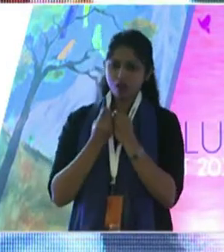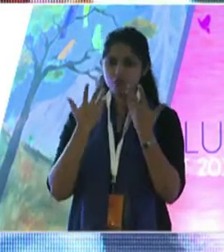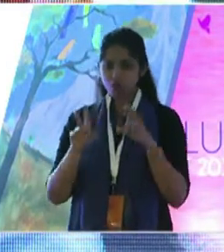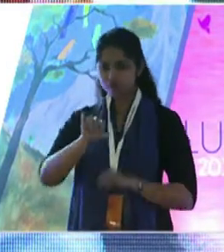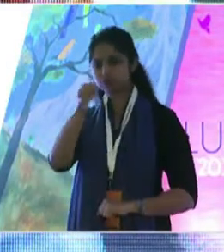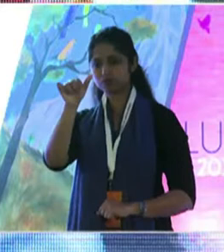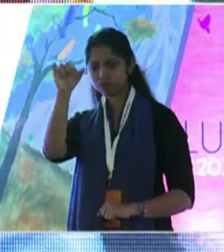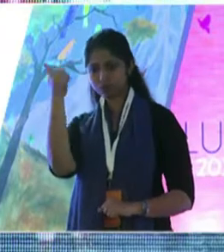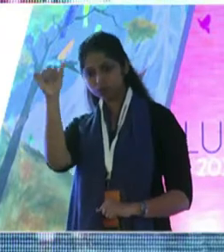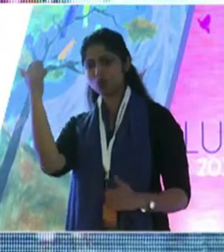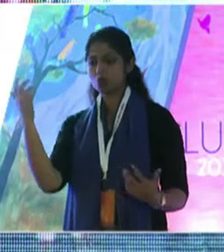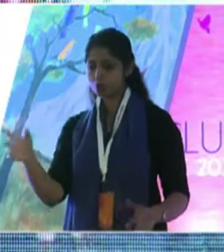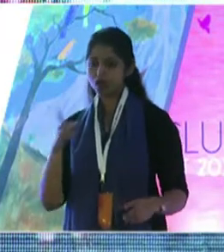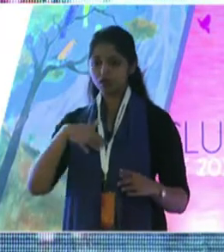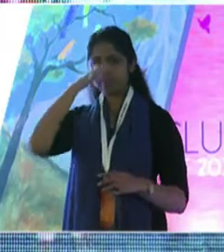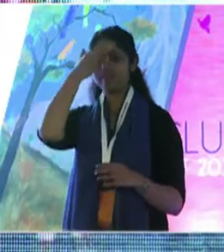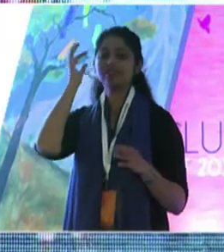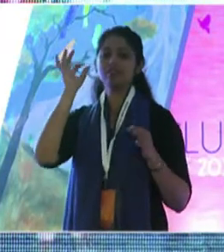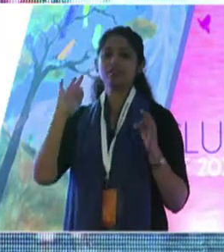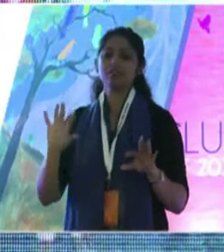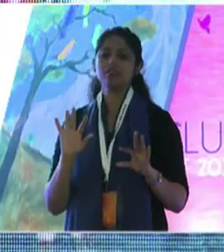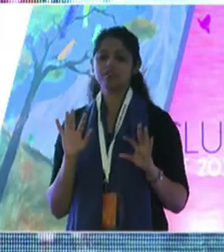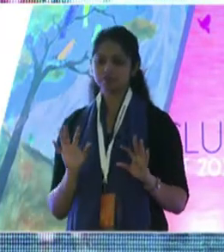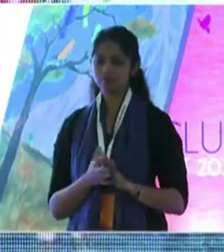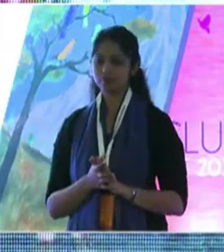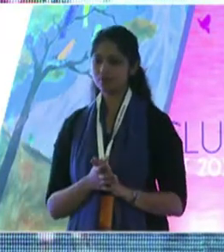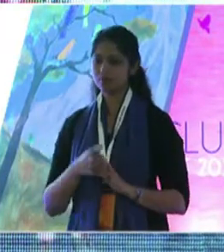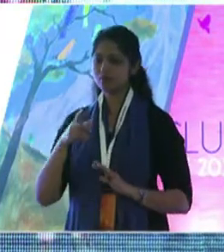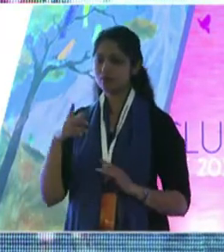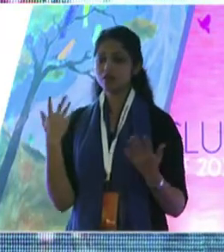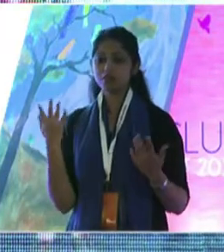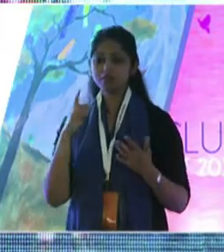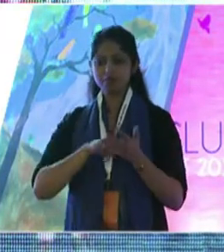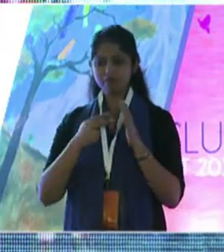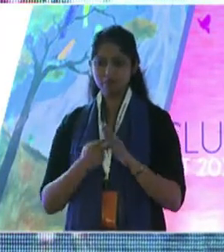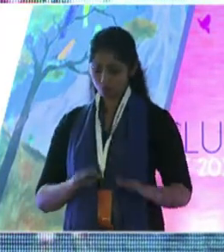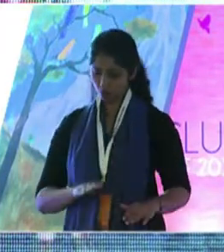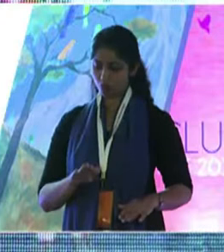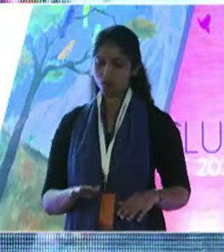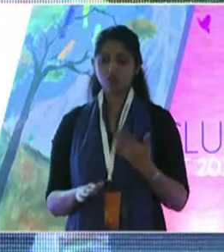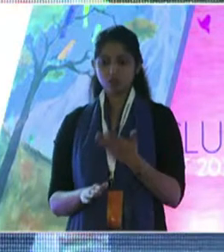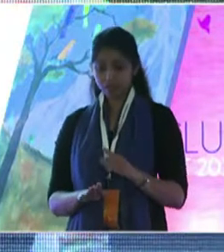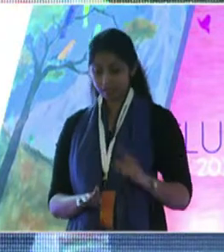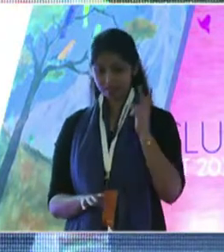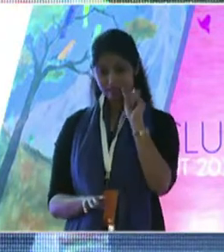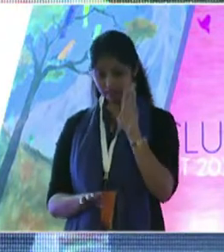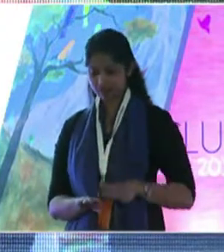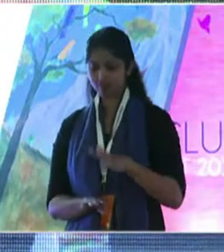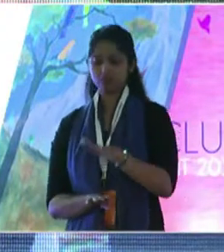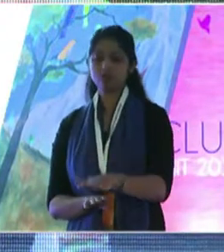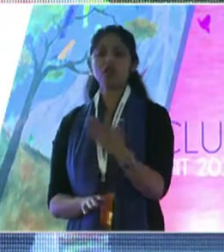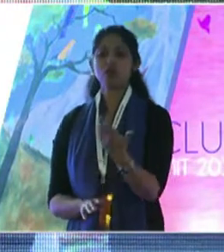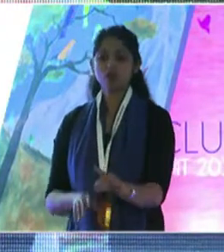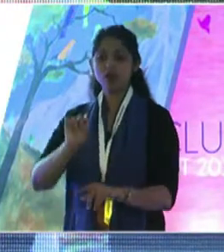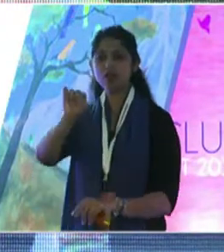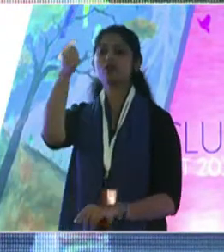have lived largely a life of privilege, and that privilege has kind of given them a stepping stone into the kind of success they've